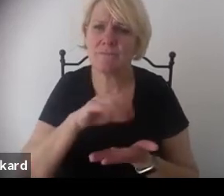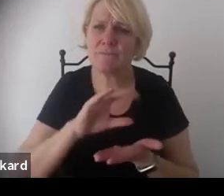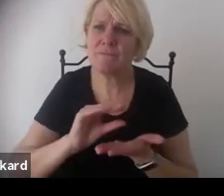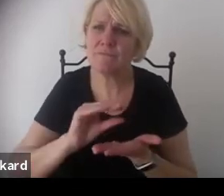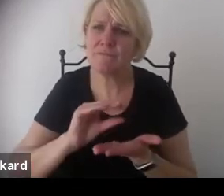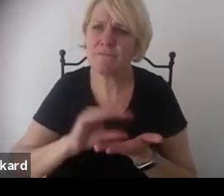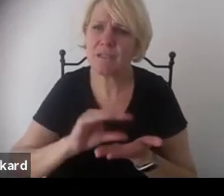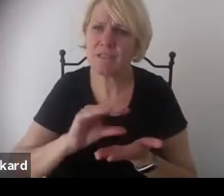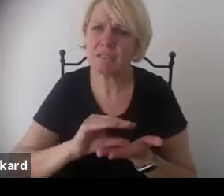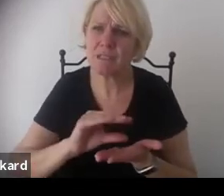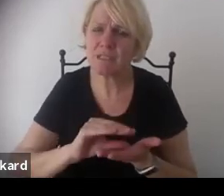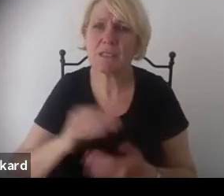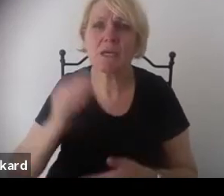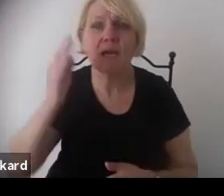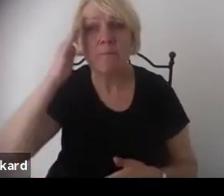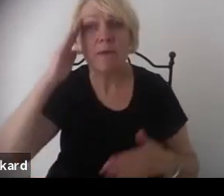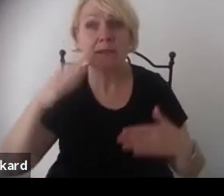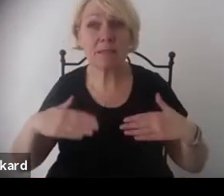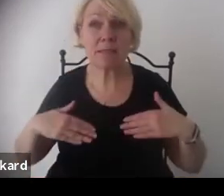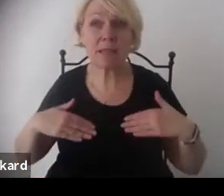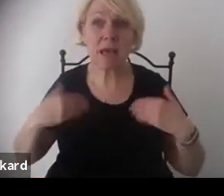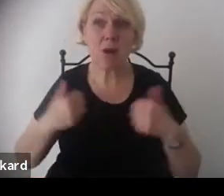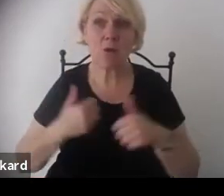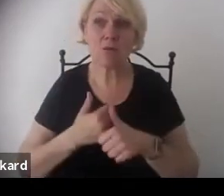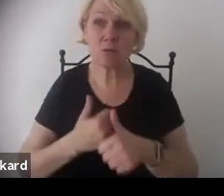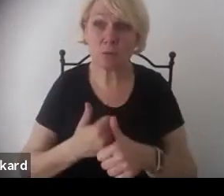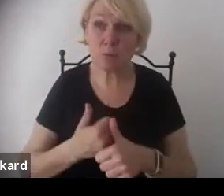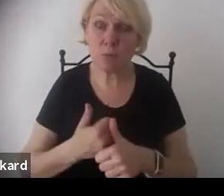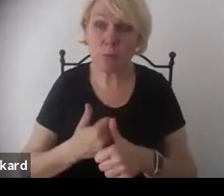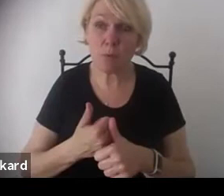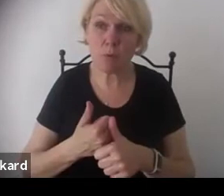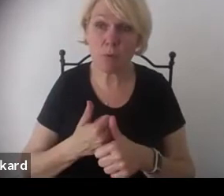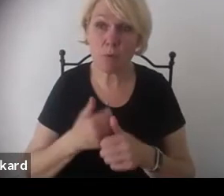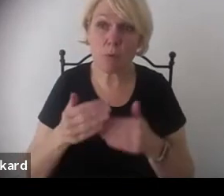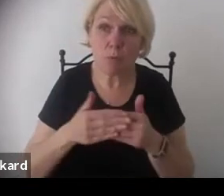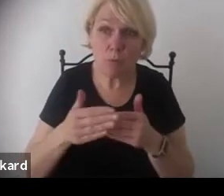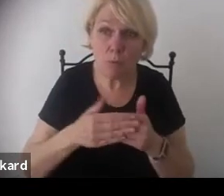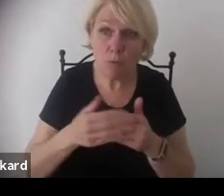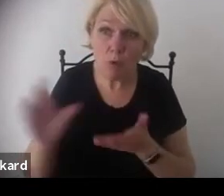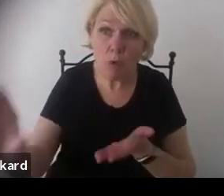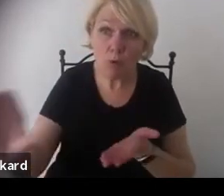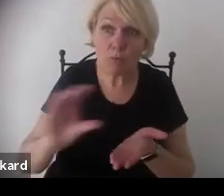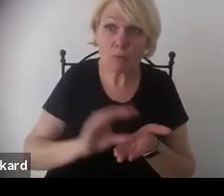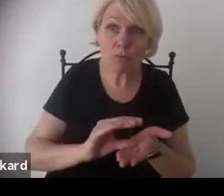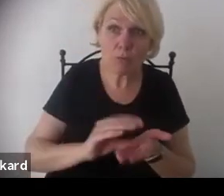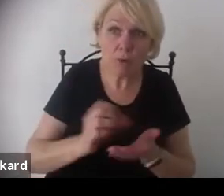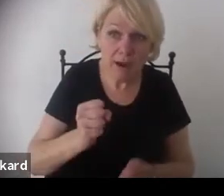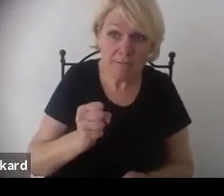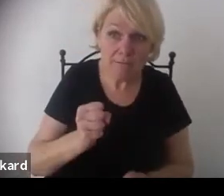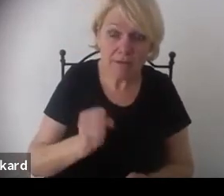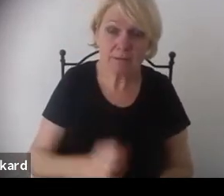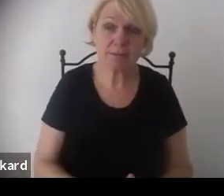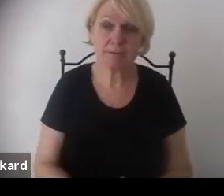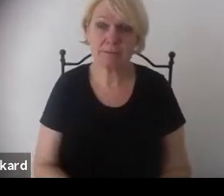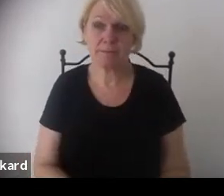support had any increase in funds to help deal with the added pressure of COVID-related issues and fears and